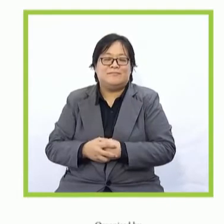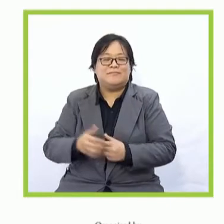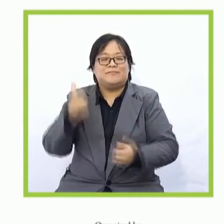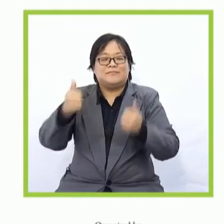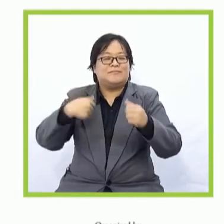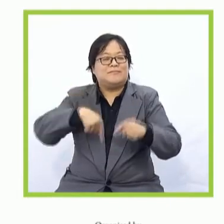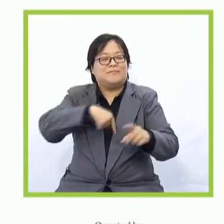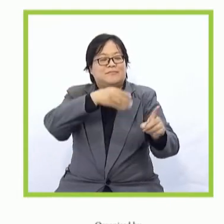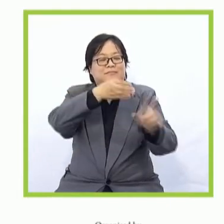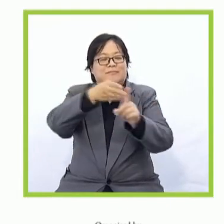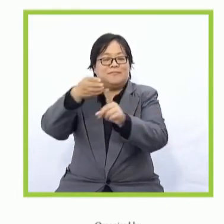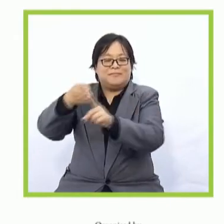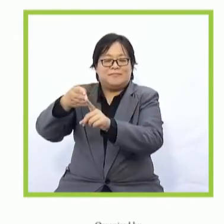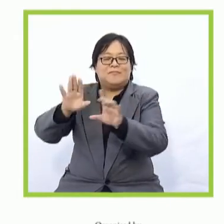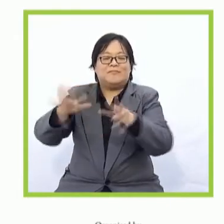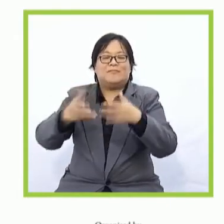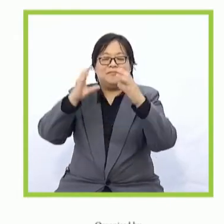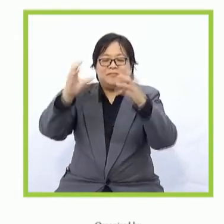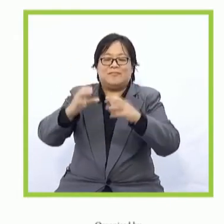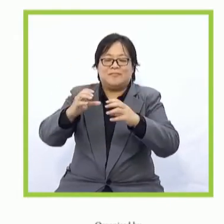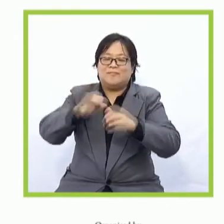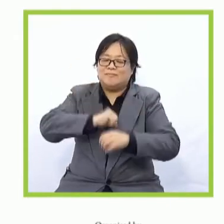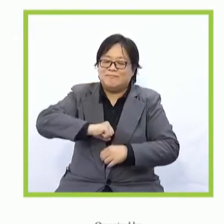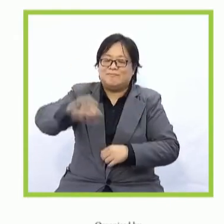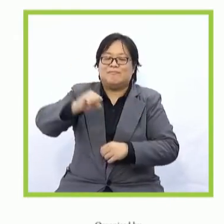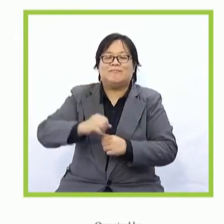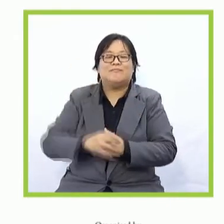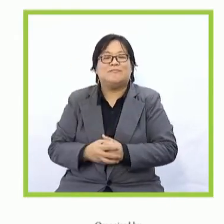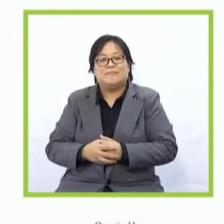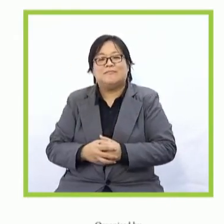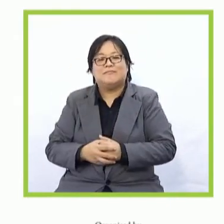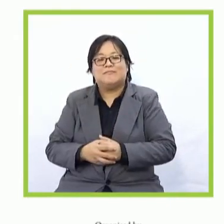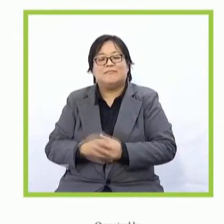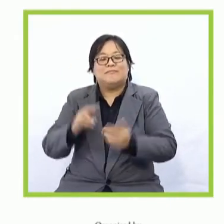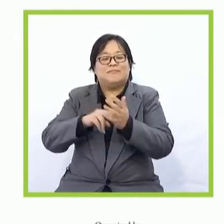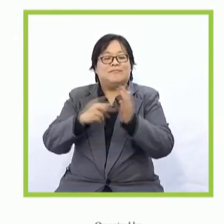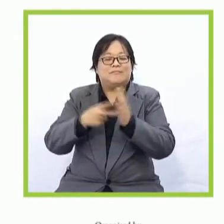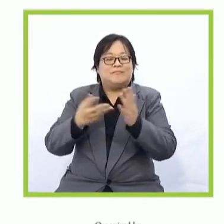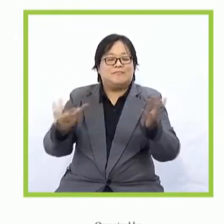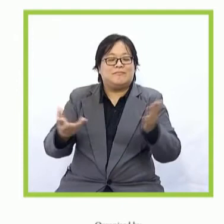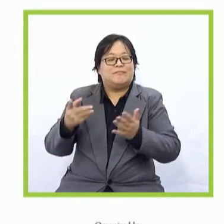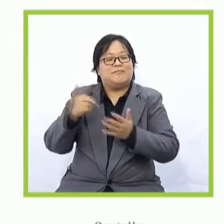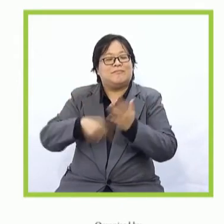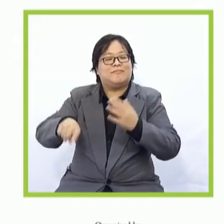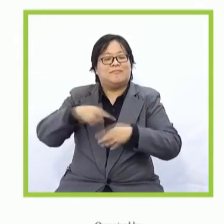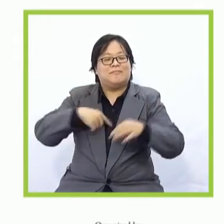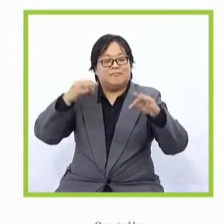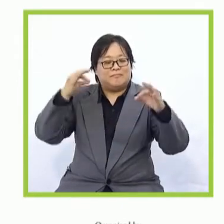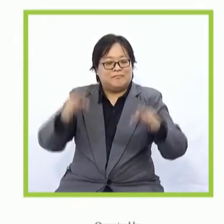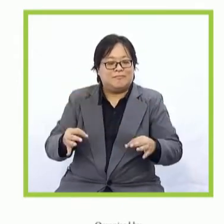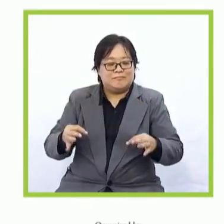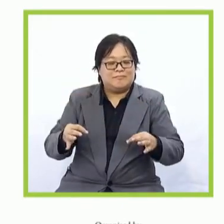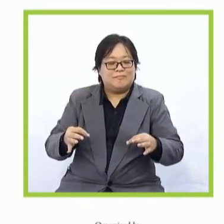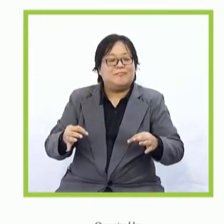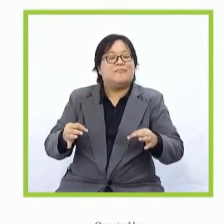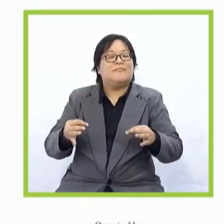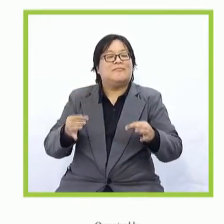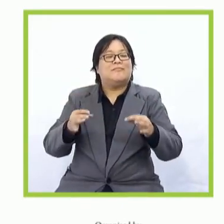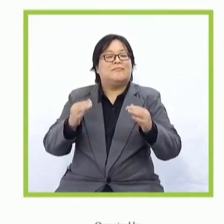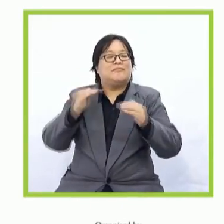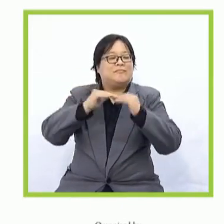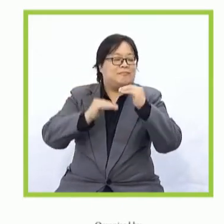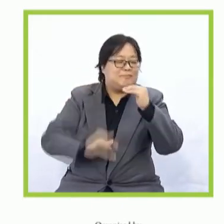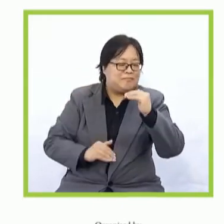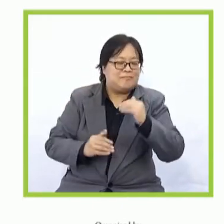direction and how hard it is pushed. In other words, what will determine what happens about